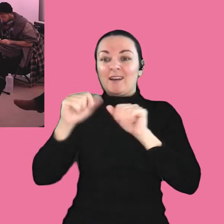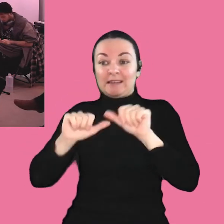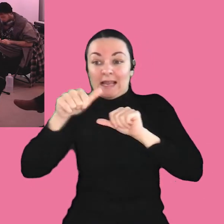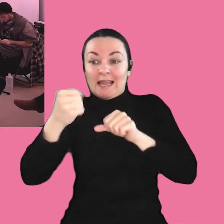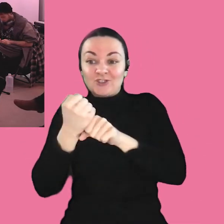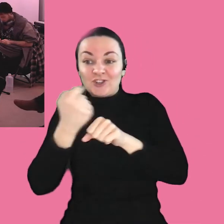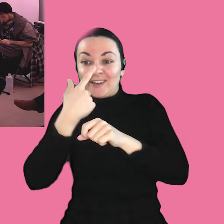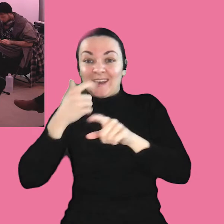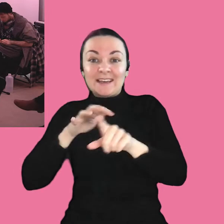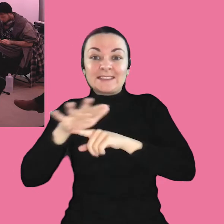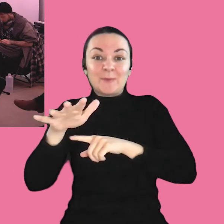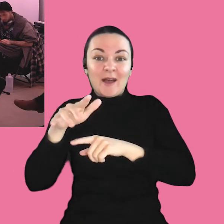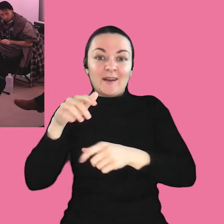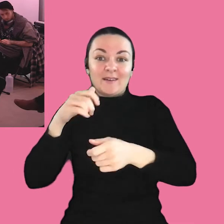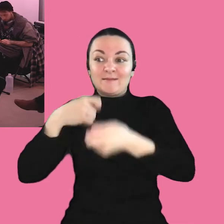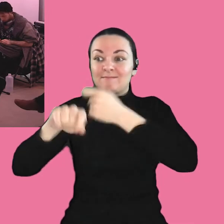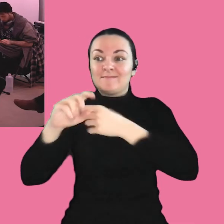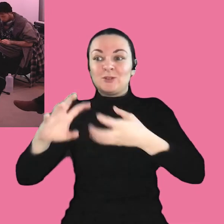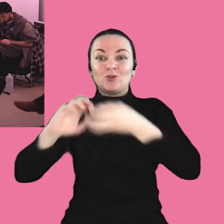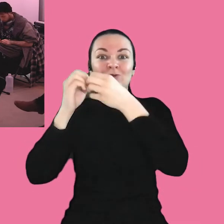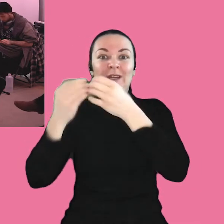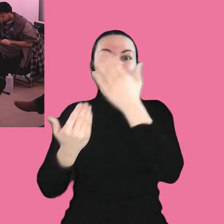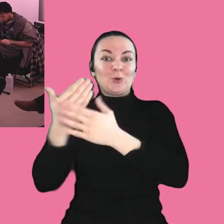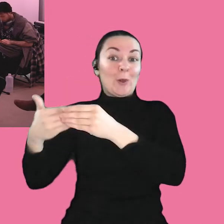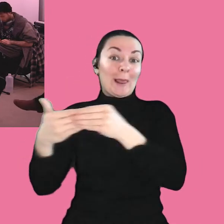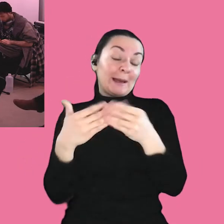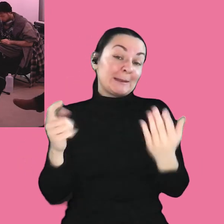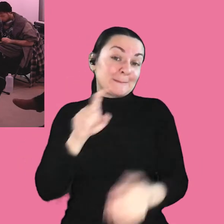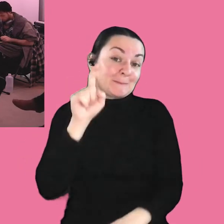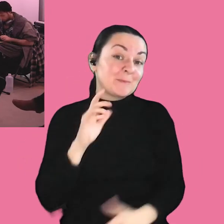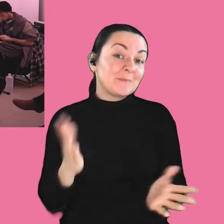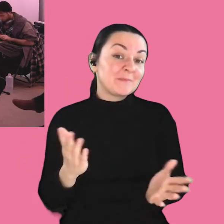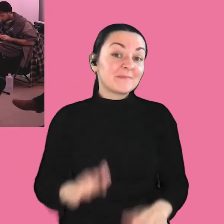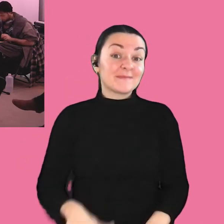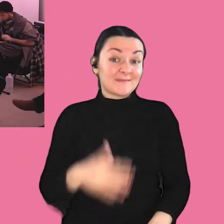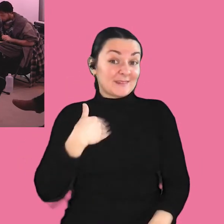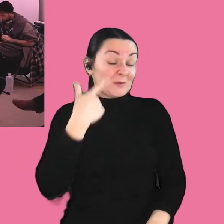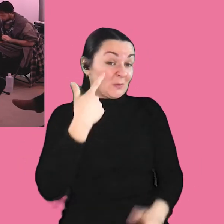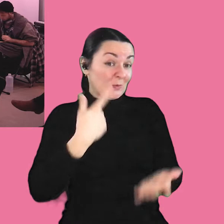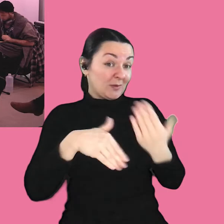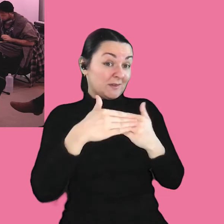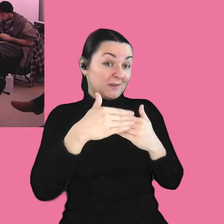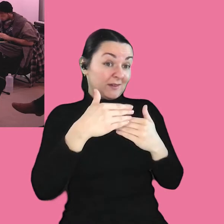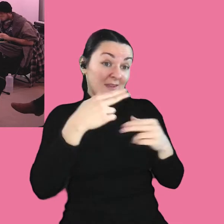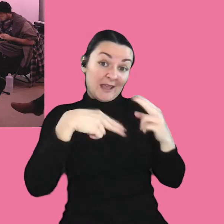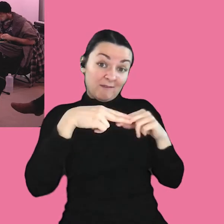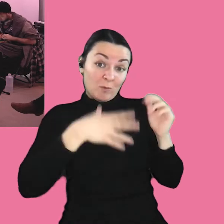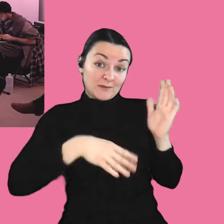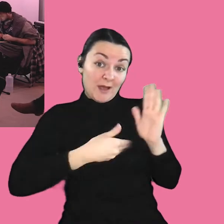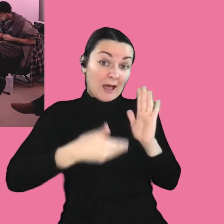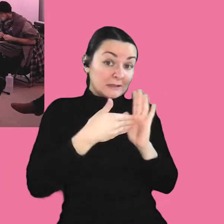of happening because of that. So what if we were doing a hopeful,